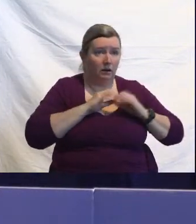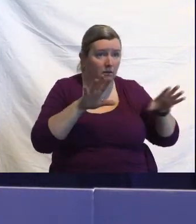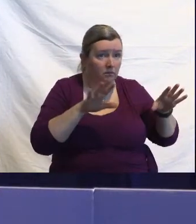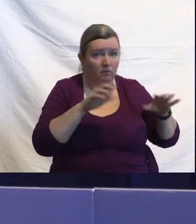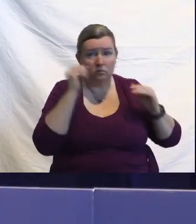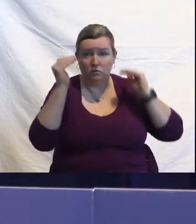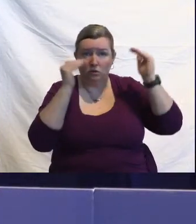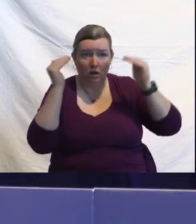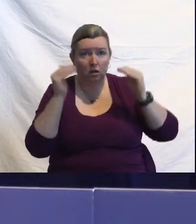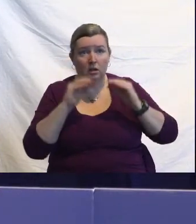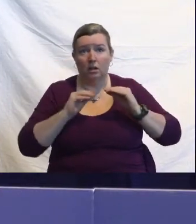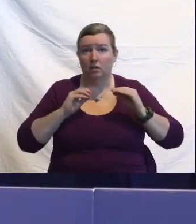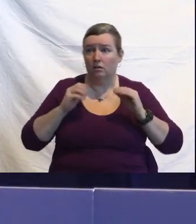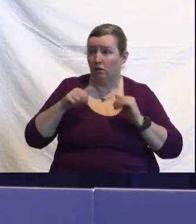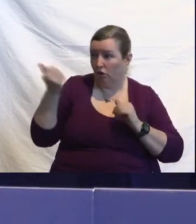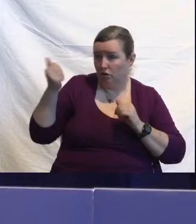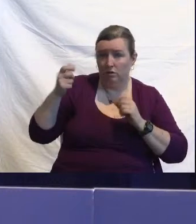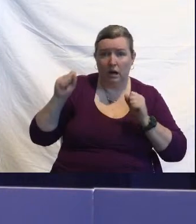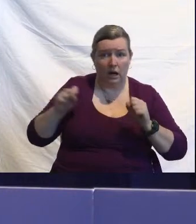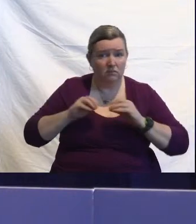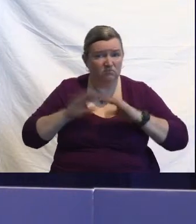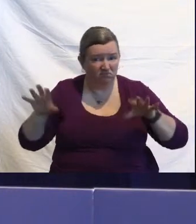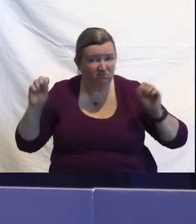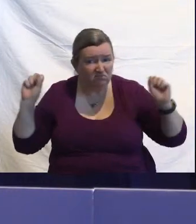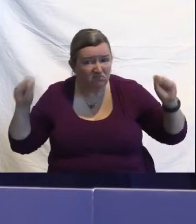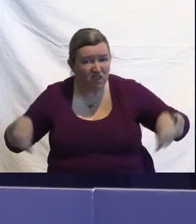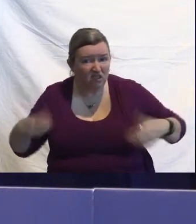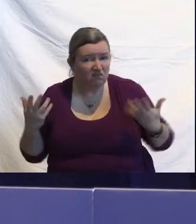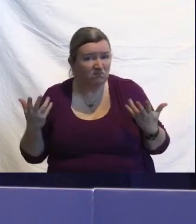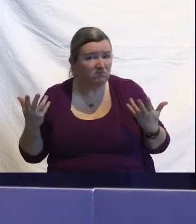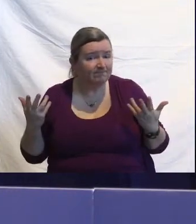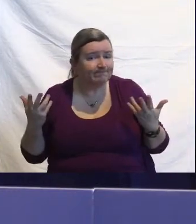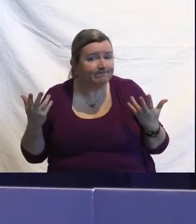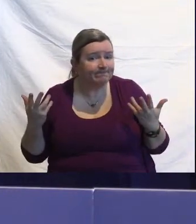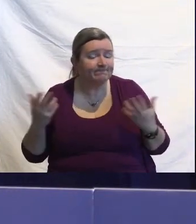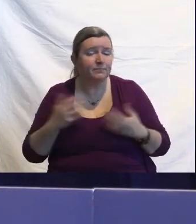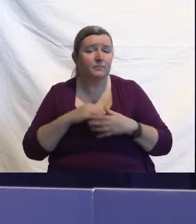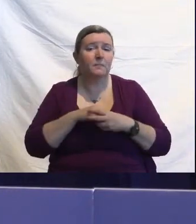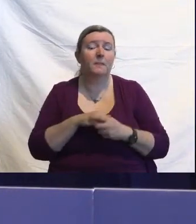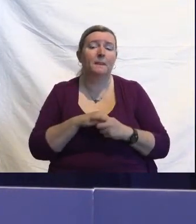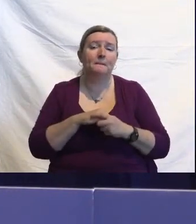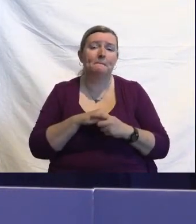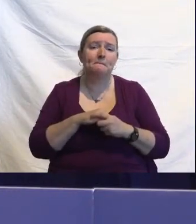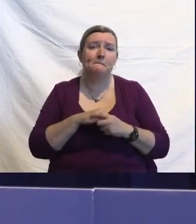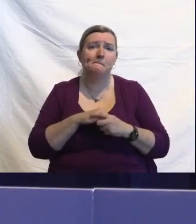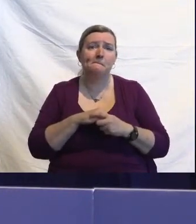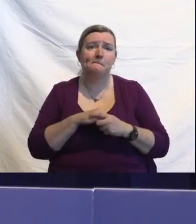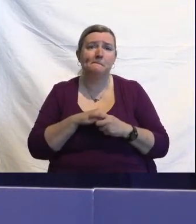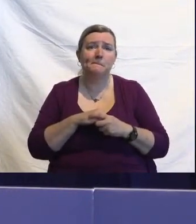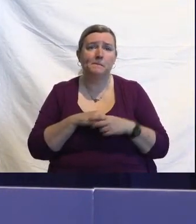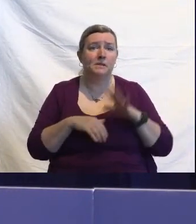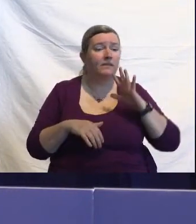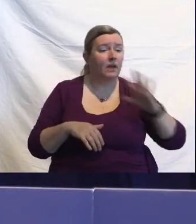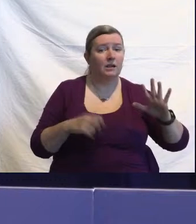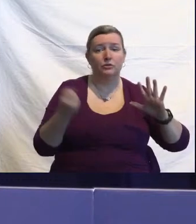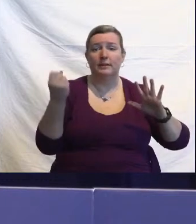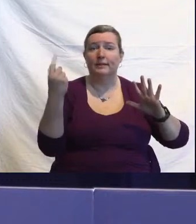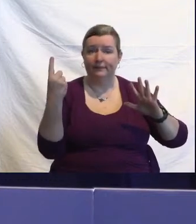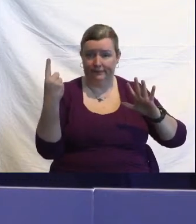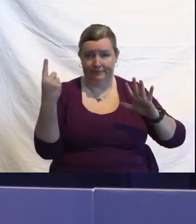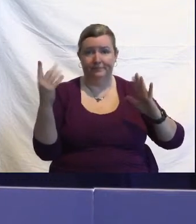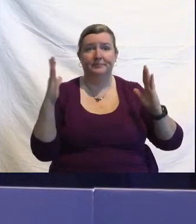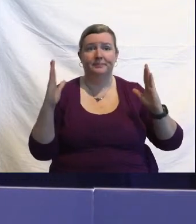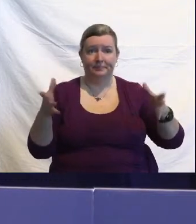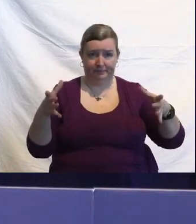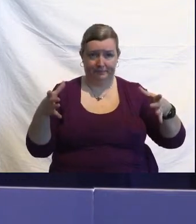vulnerable. As of last night, 1.2% of the population 5 to 11 has received 1 dose